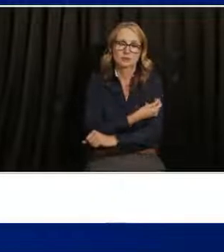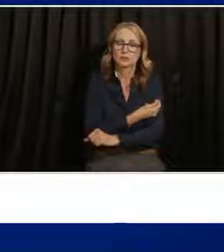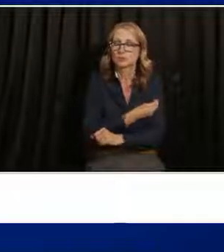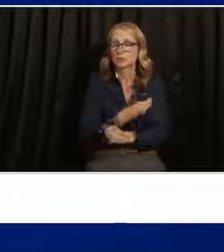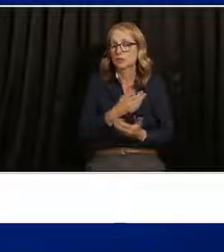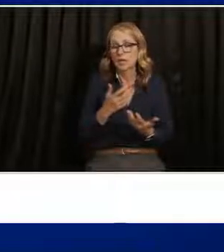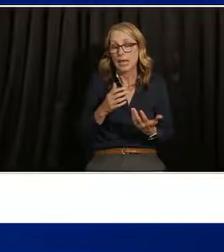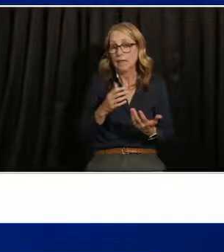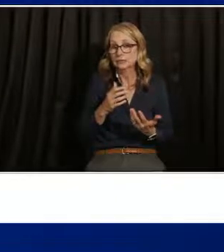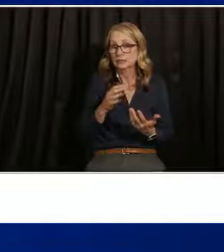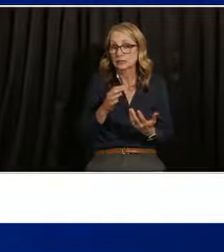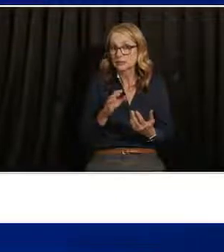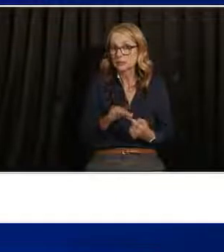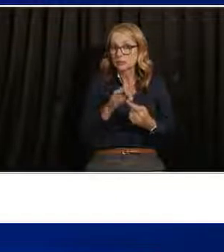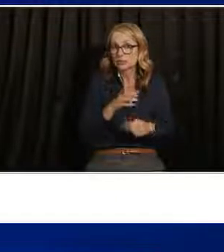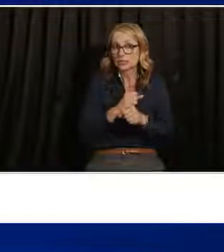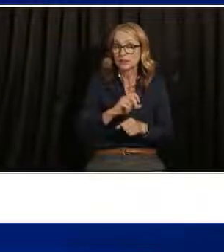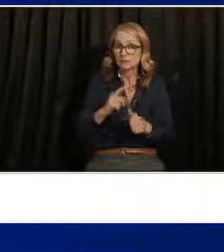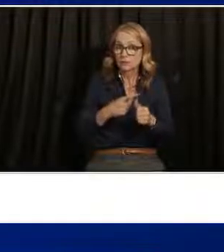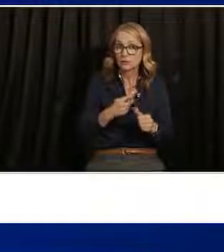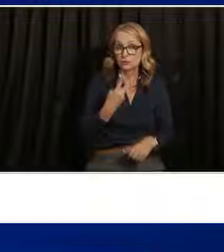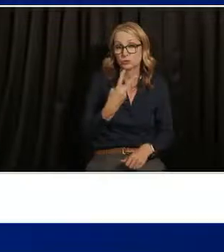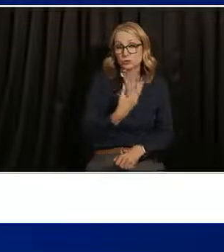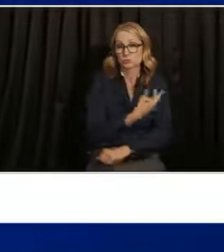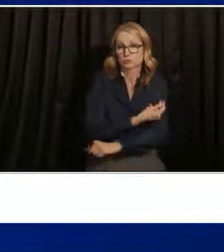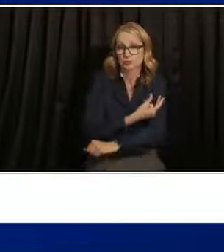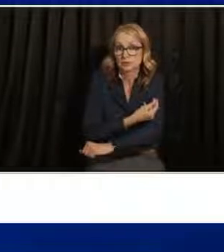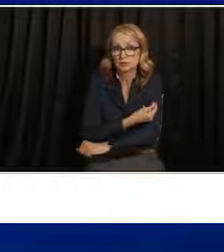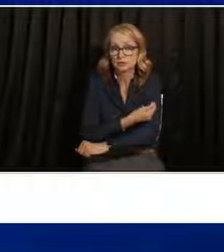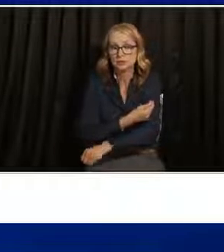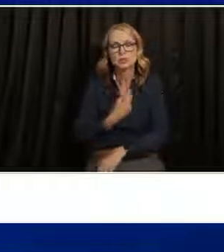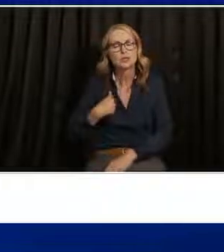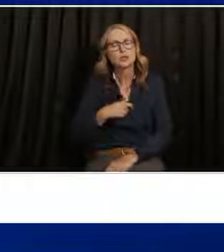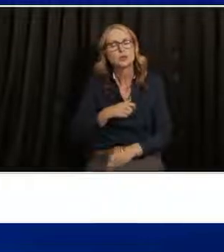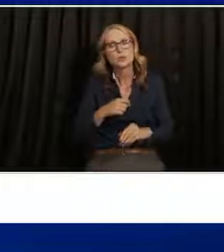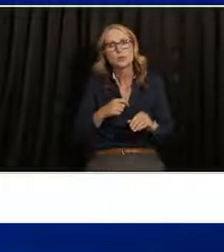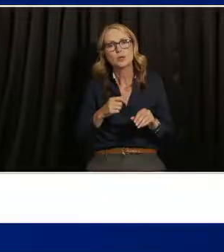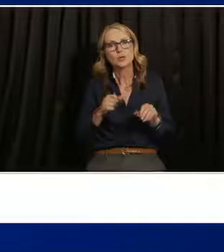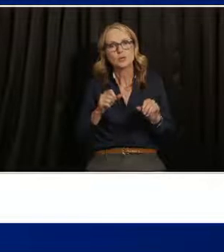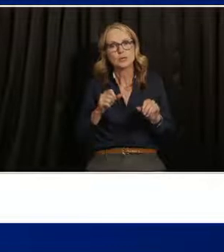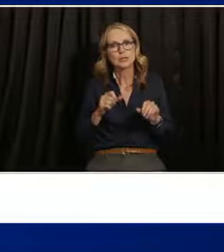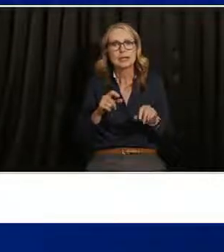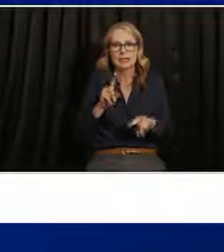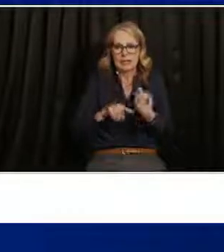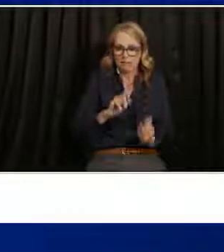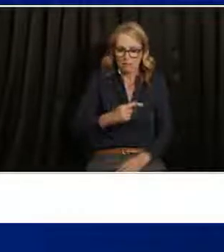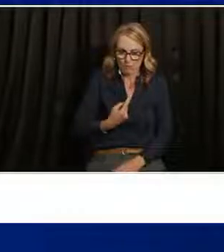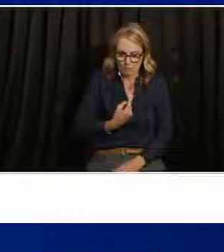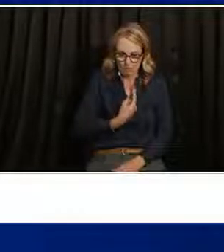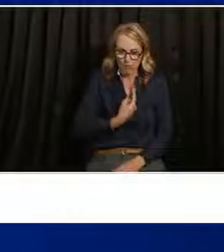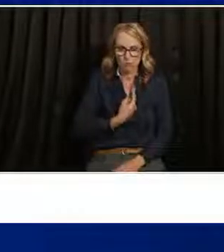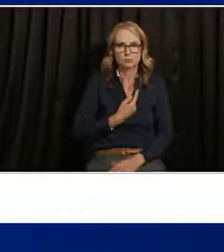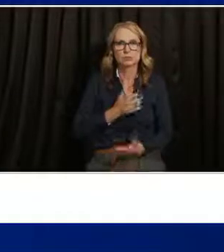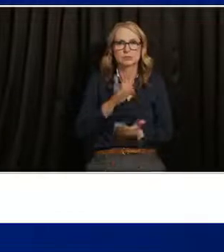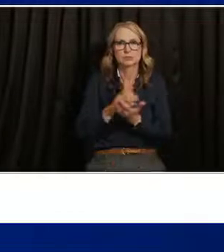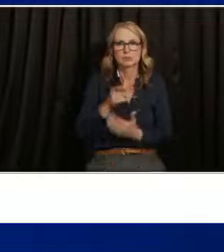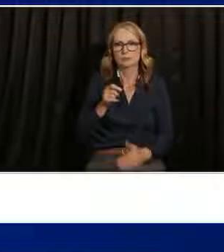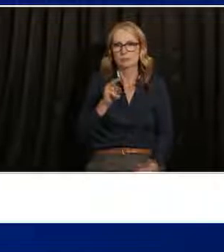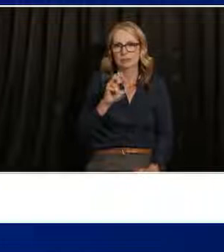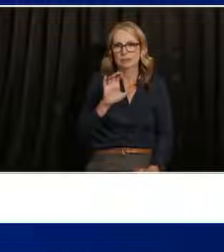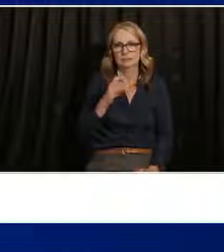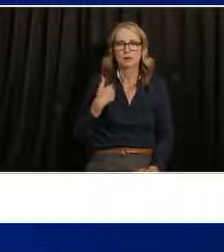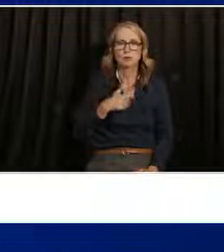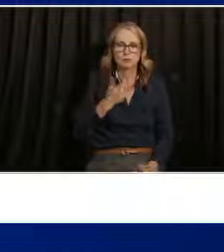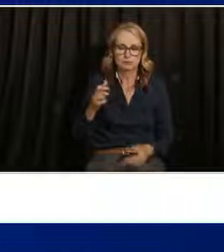doses. And we really can't end this pandemic alone. We need to come together as Coloradans to get protected and put it behind